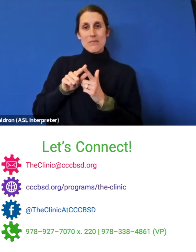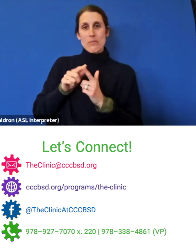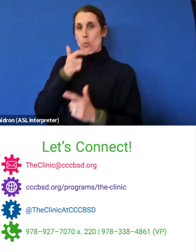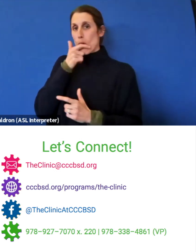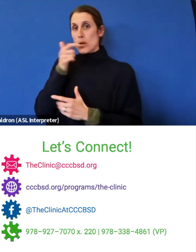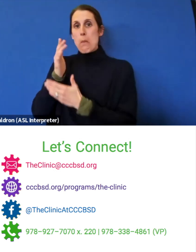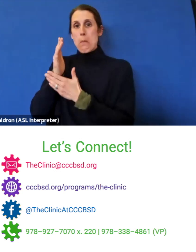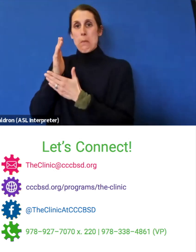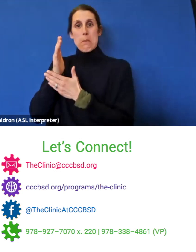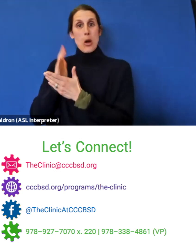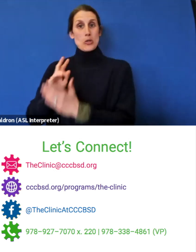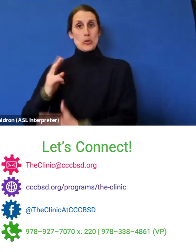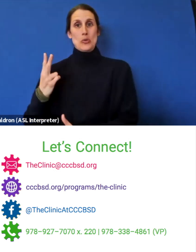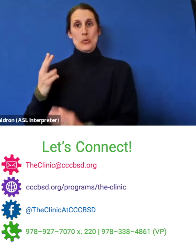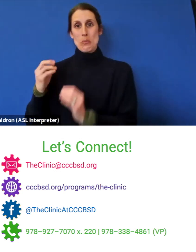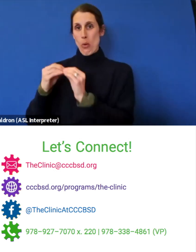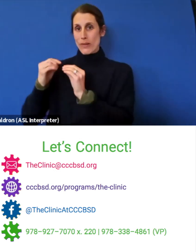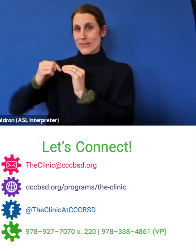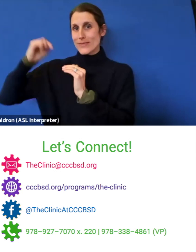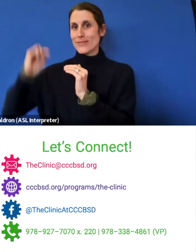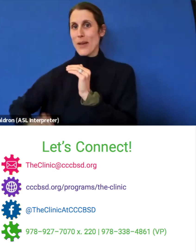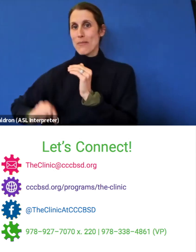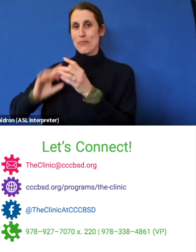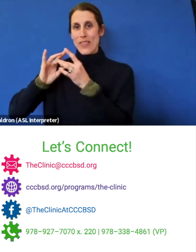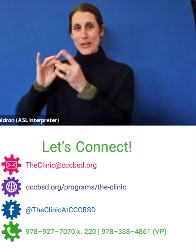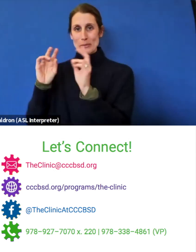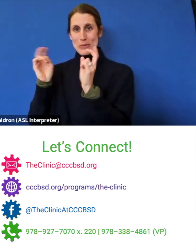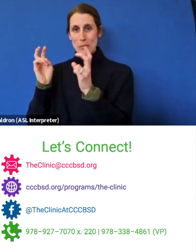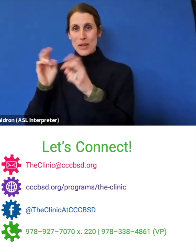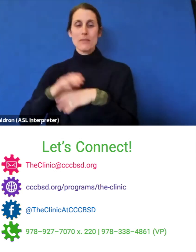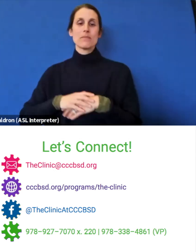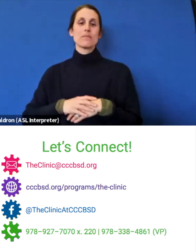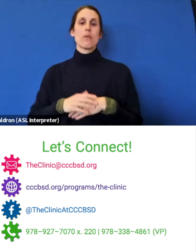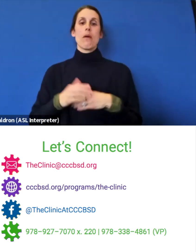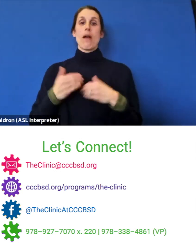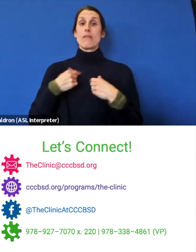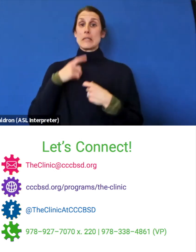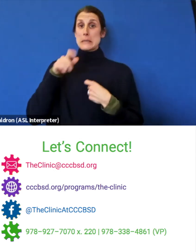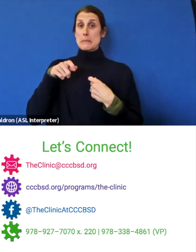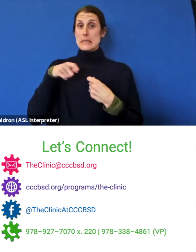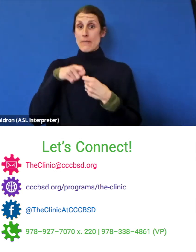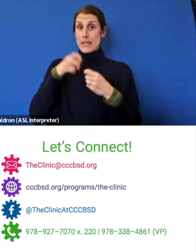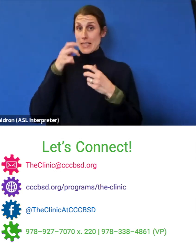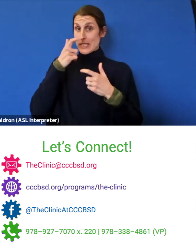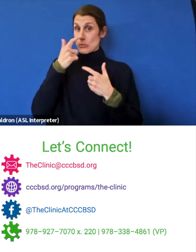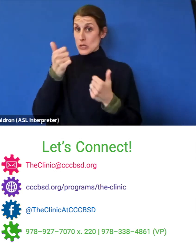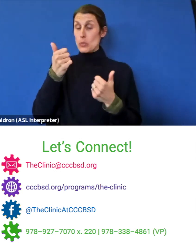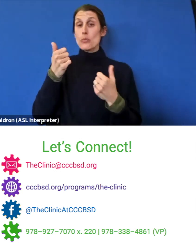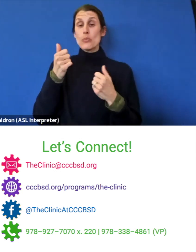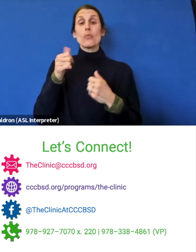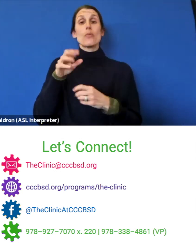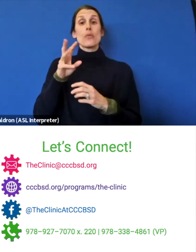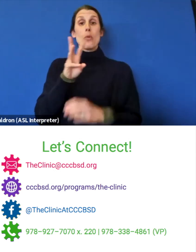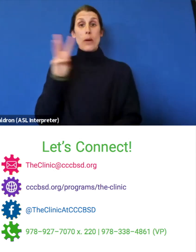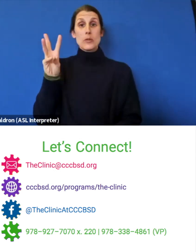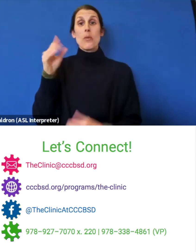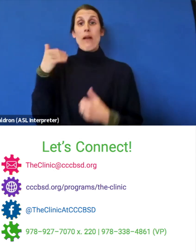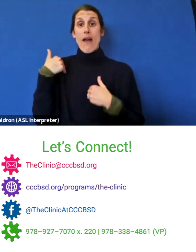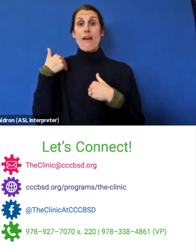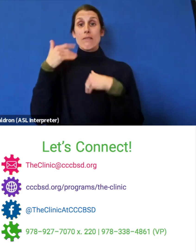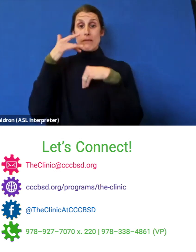If you have specific interests, there are resources on the website, and we will share out those publications about this